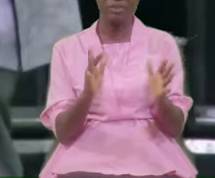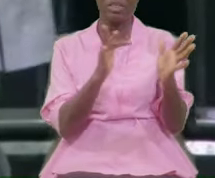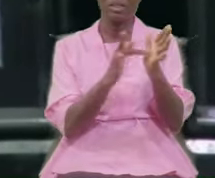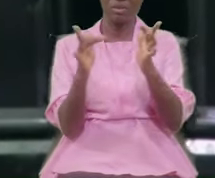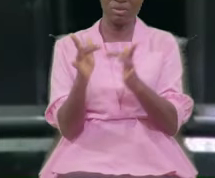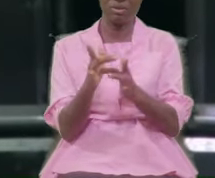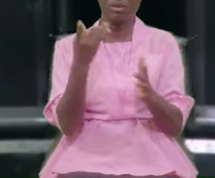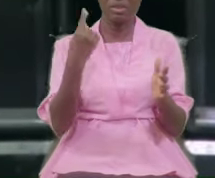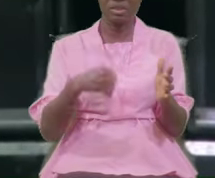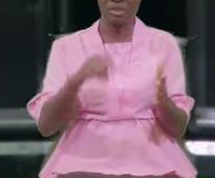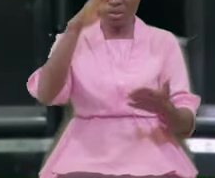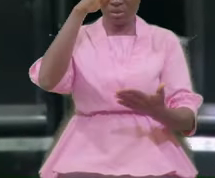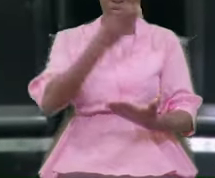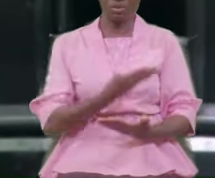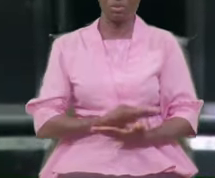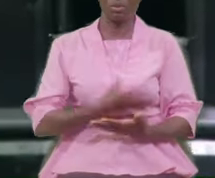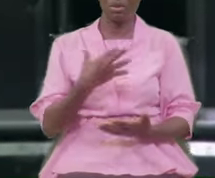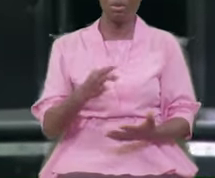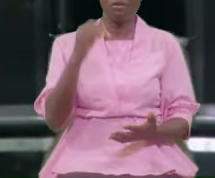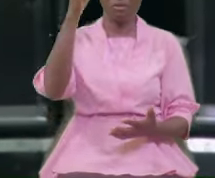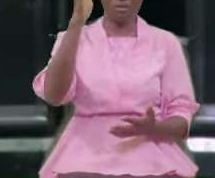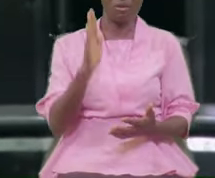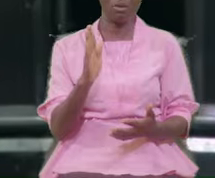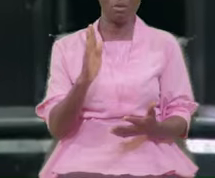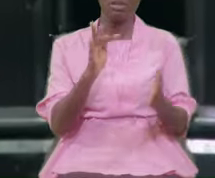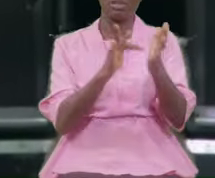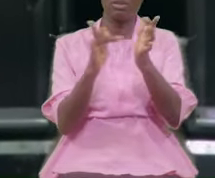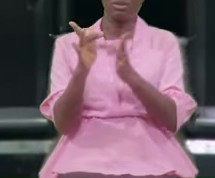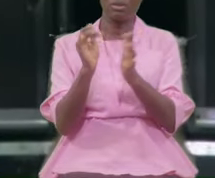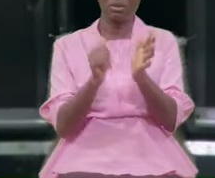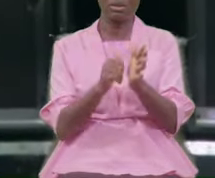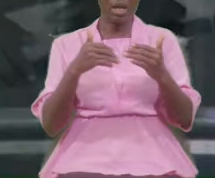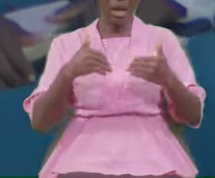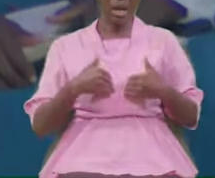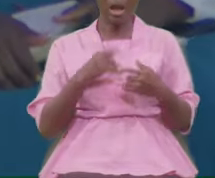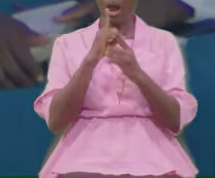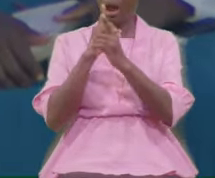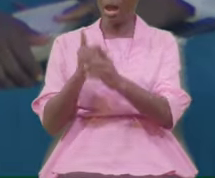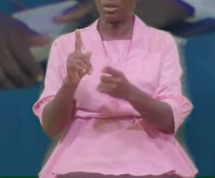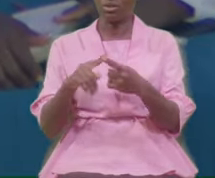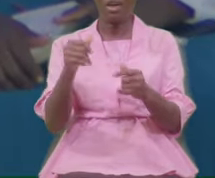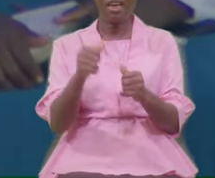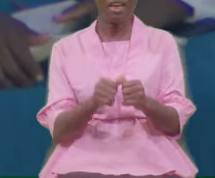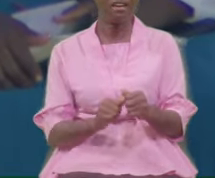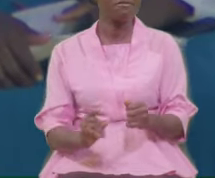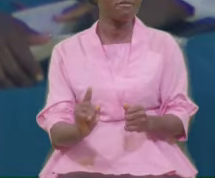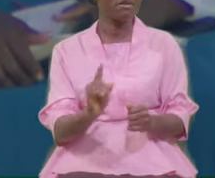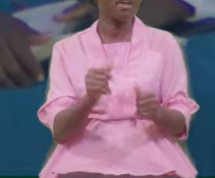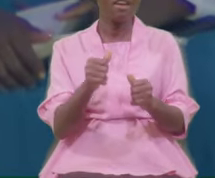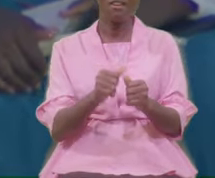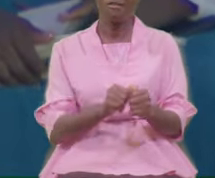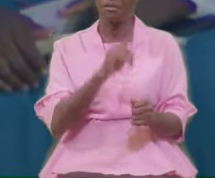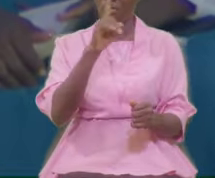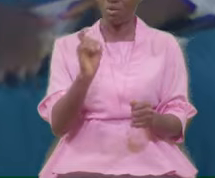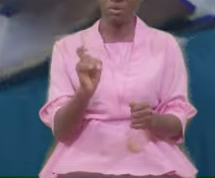Son of God sies ang anak sa dios Jesus has answer to every si hes ang d tubag sa tanang